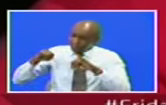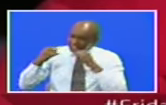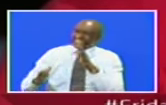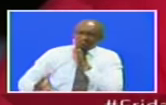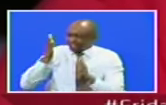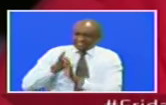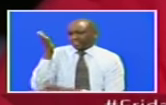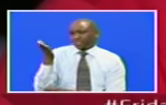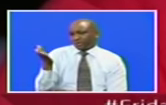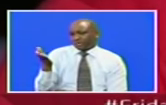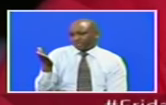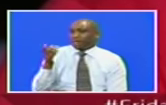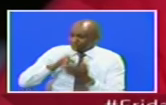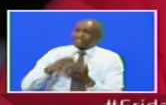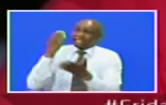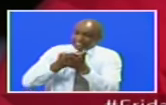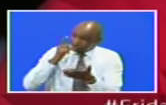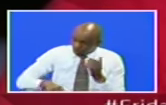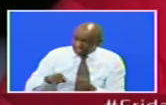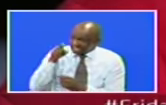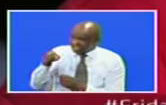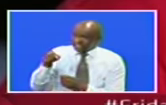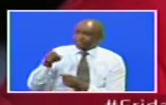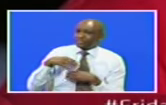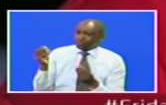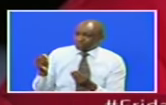hurry. What I would suggest, legislators should go to